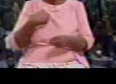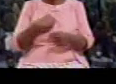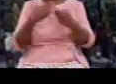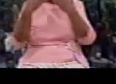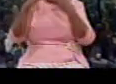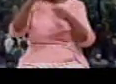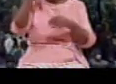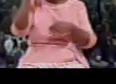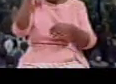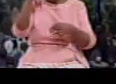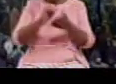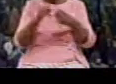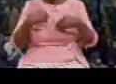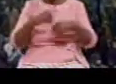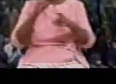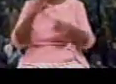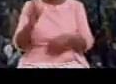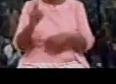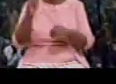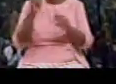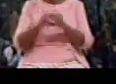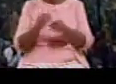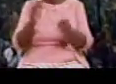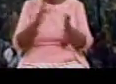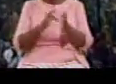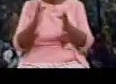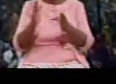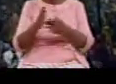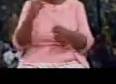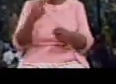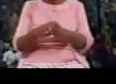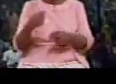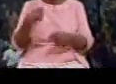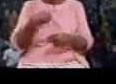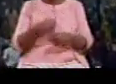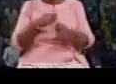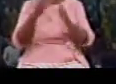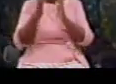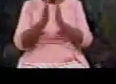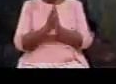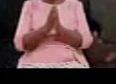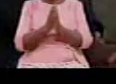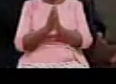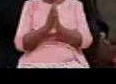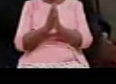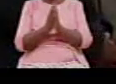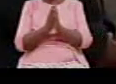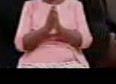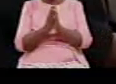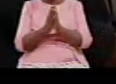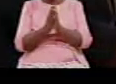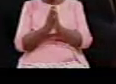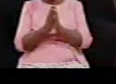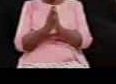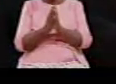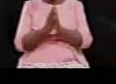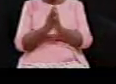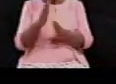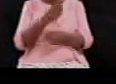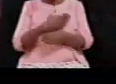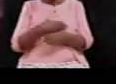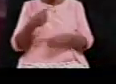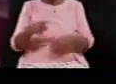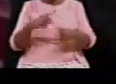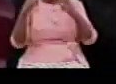because we know you have answered. In Jesus' name we pray. And the victorious